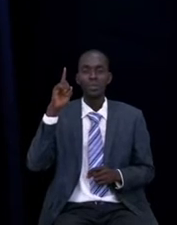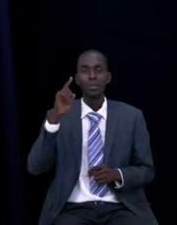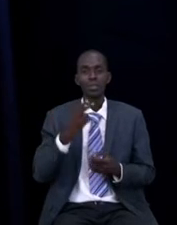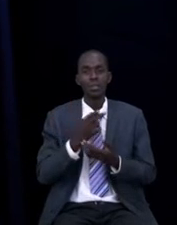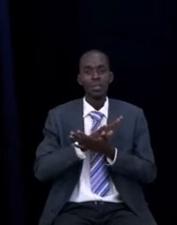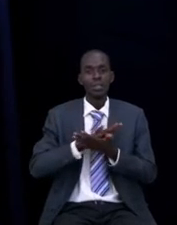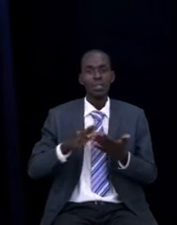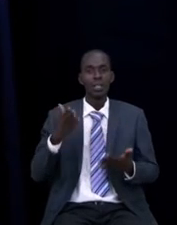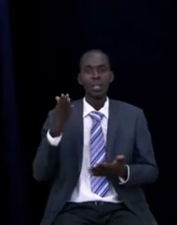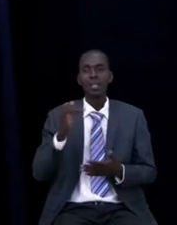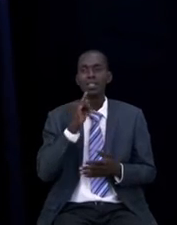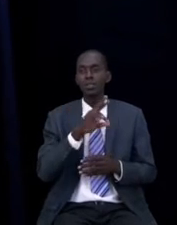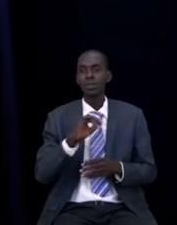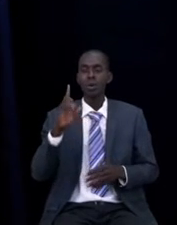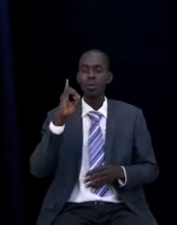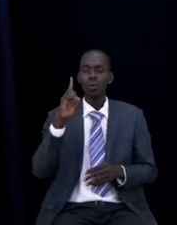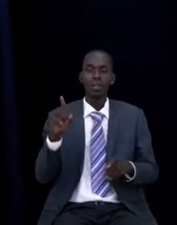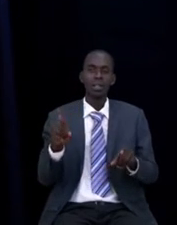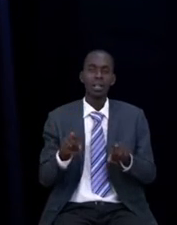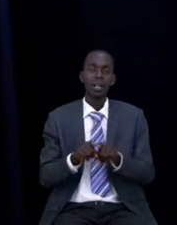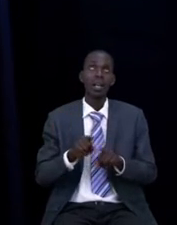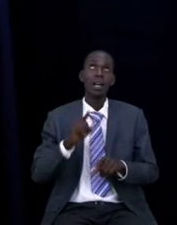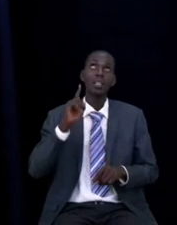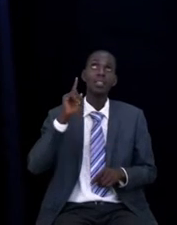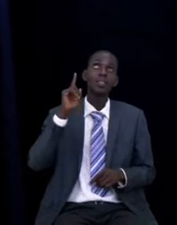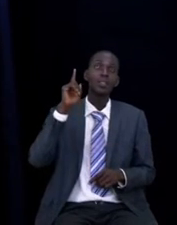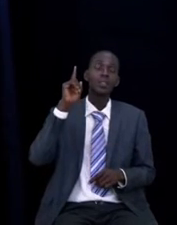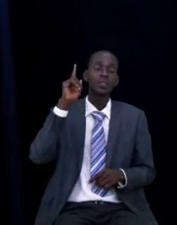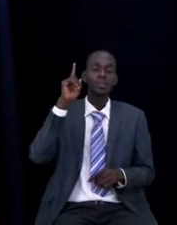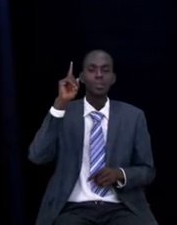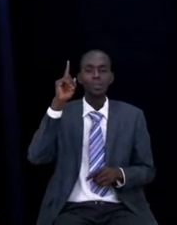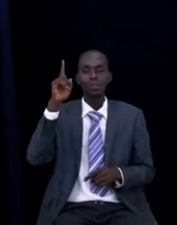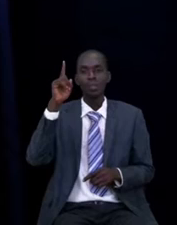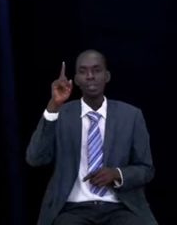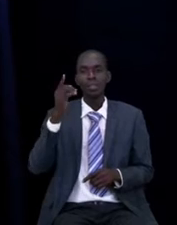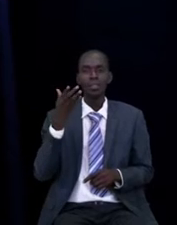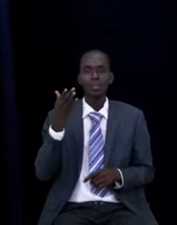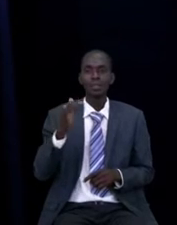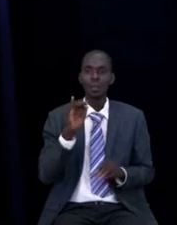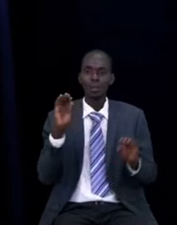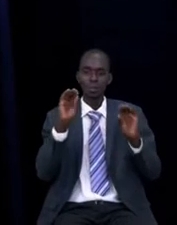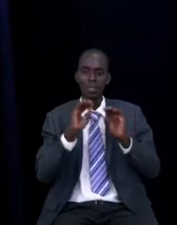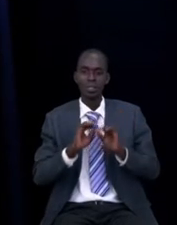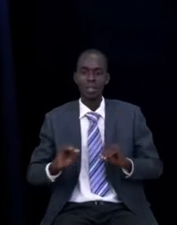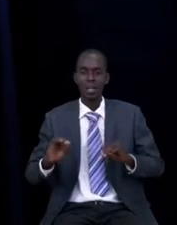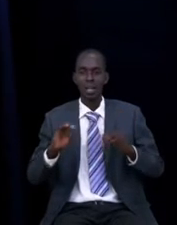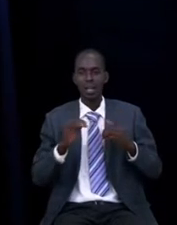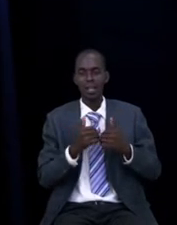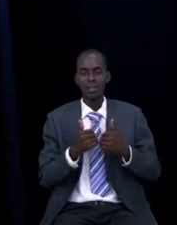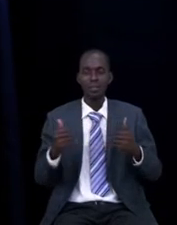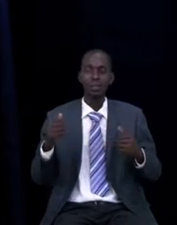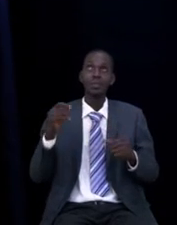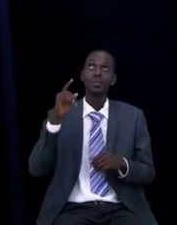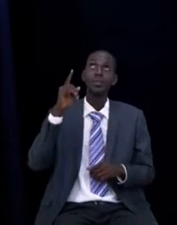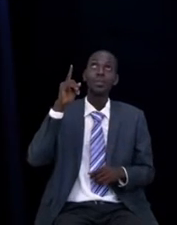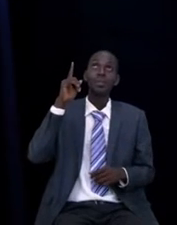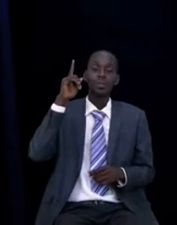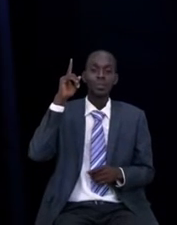Holy, there is no one like you. There is none beside